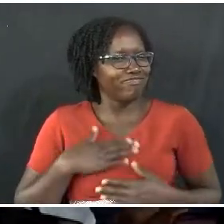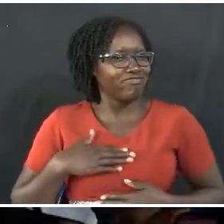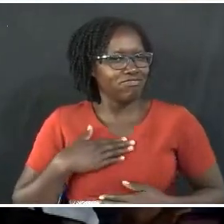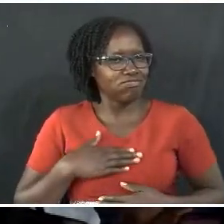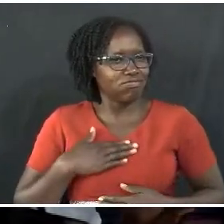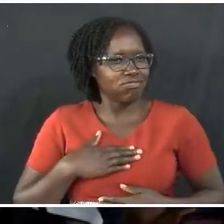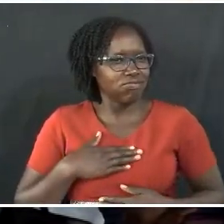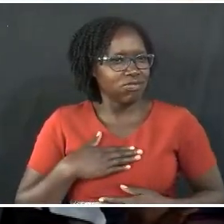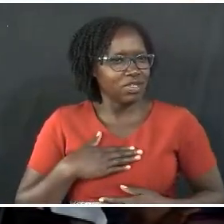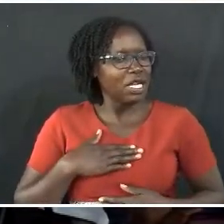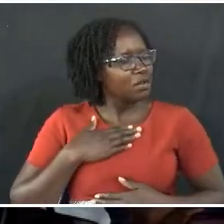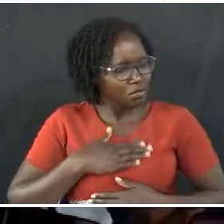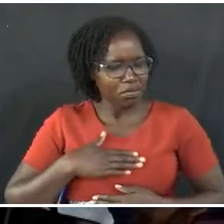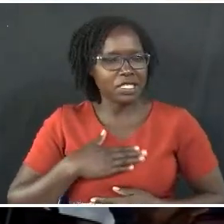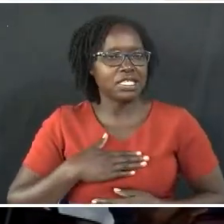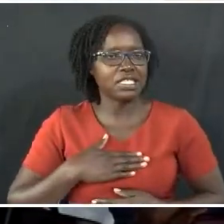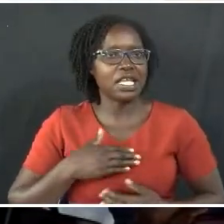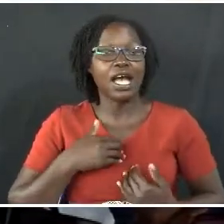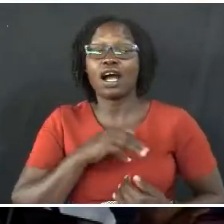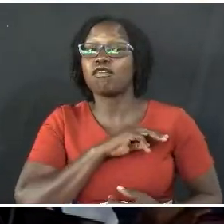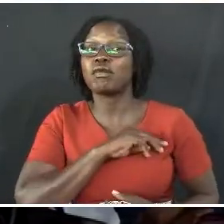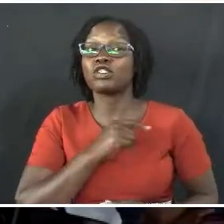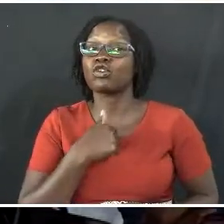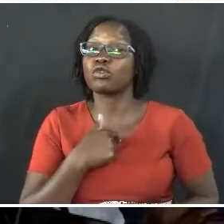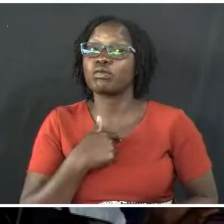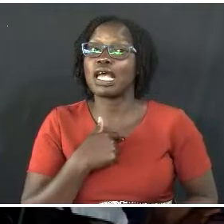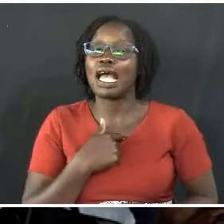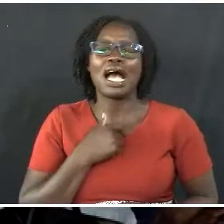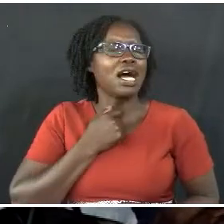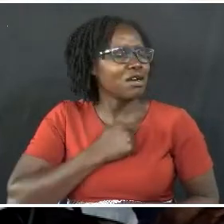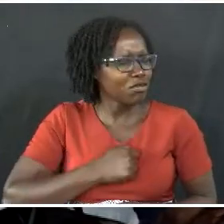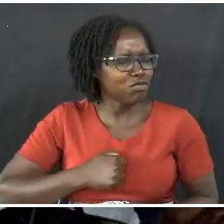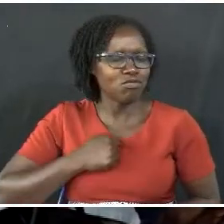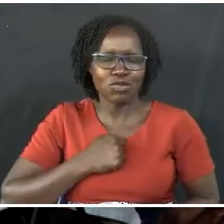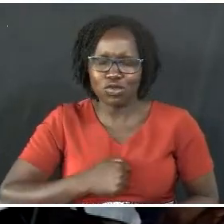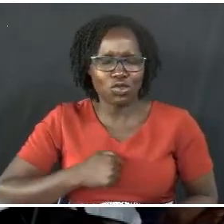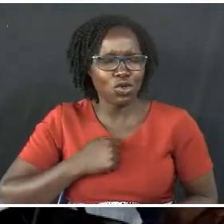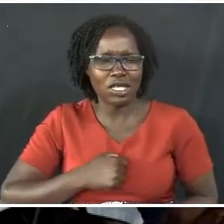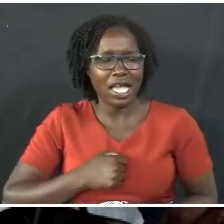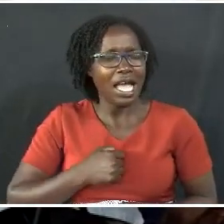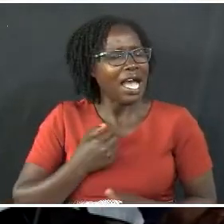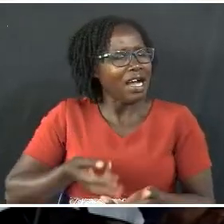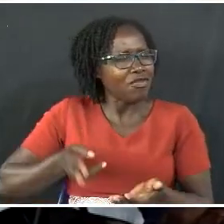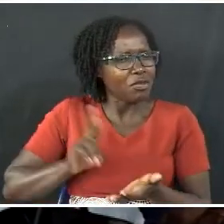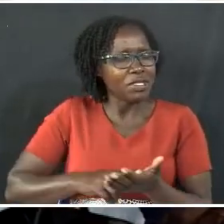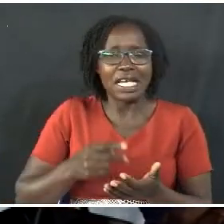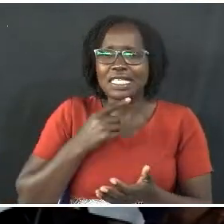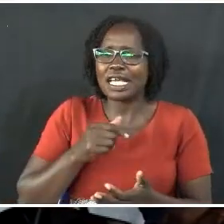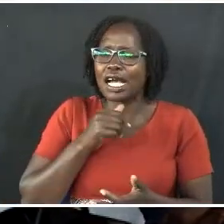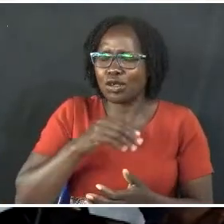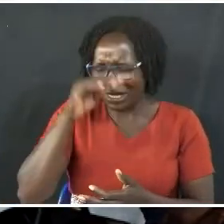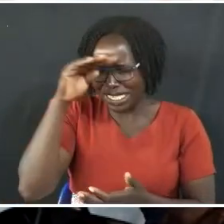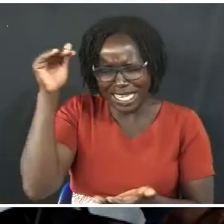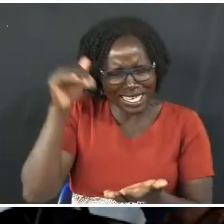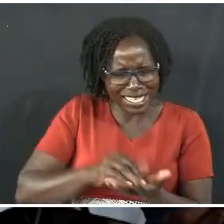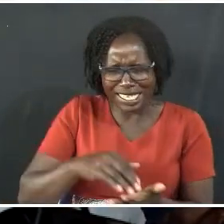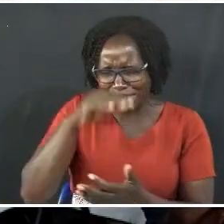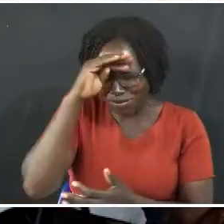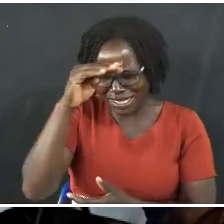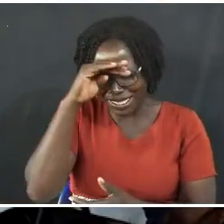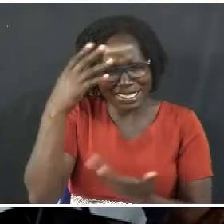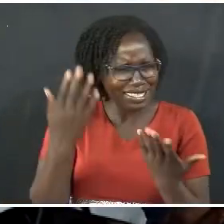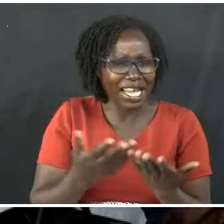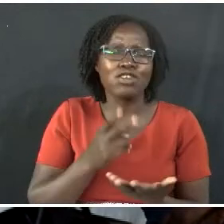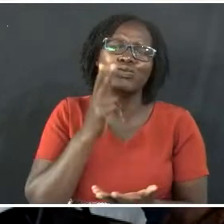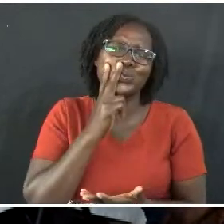oh Lord, please have mercy on me. I am sorry. I have done it again. I told you I will not drink again. I have drunk. I will